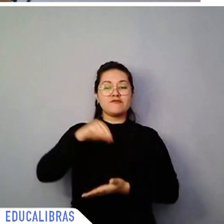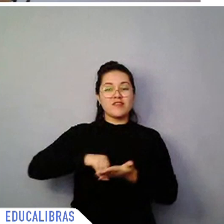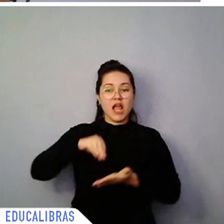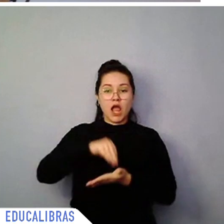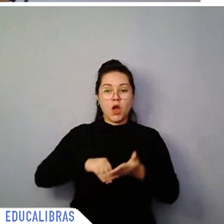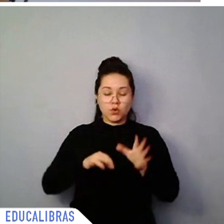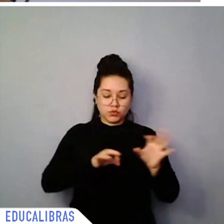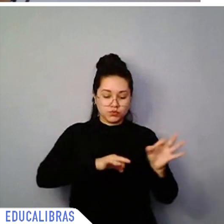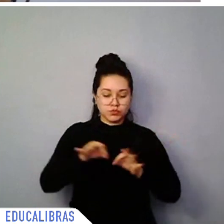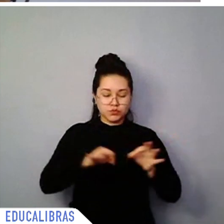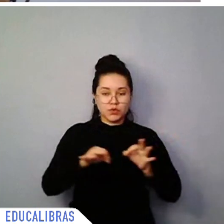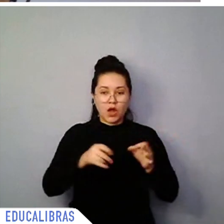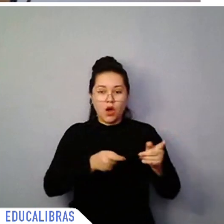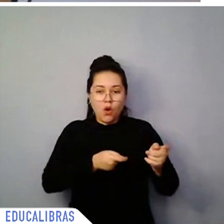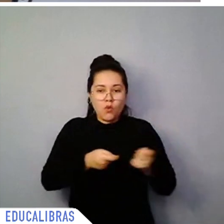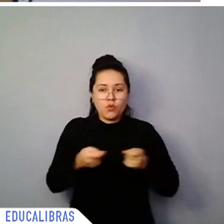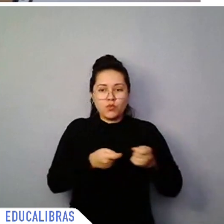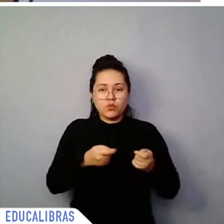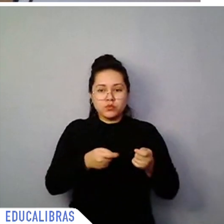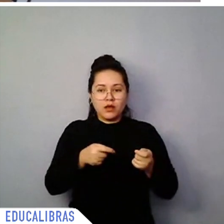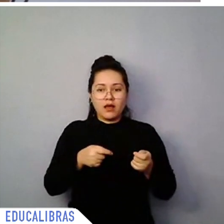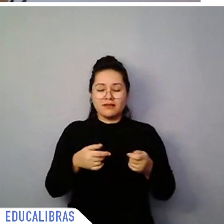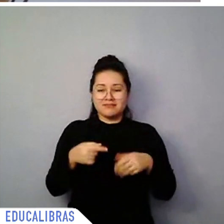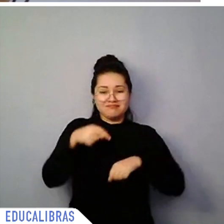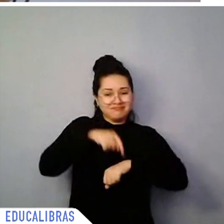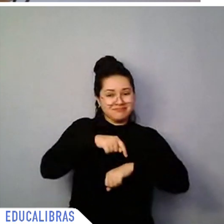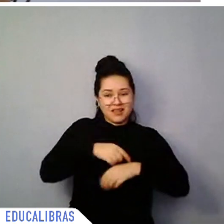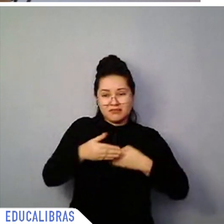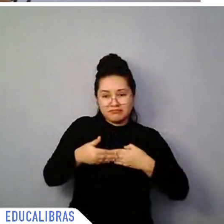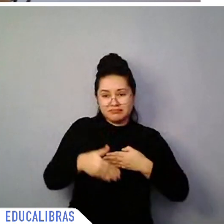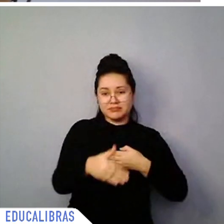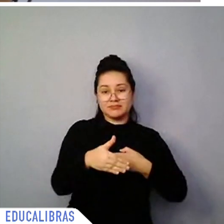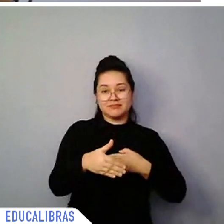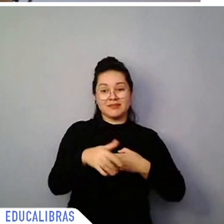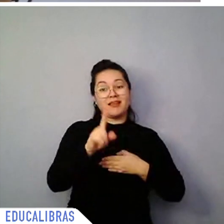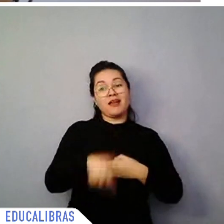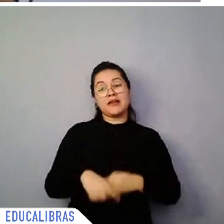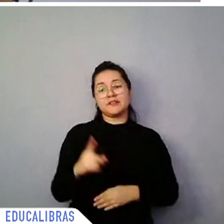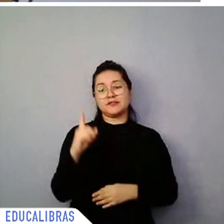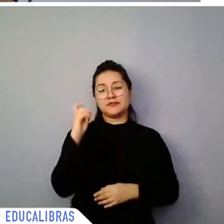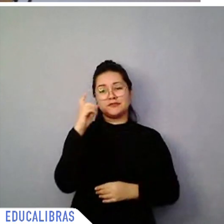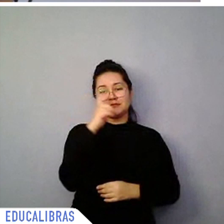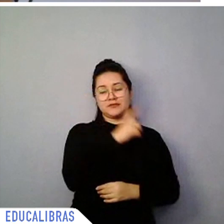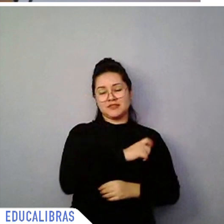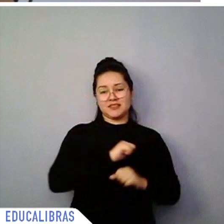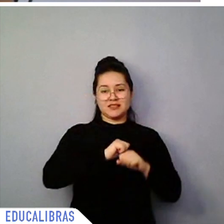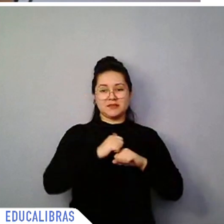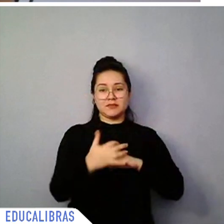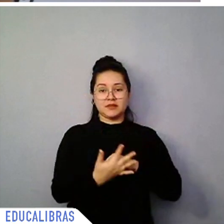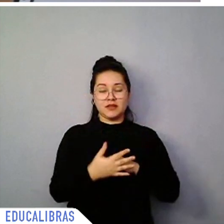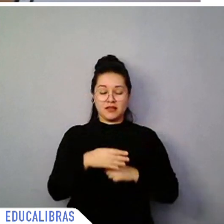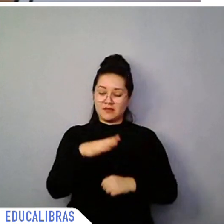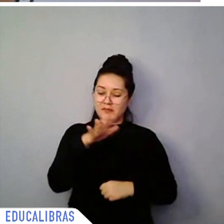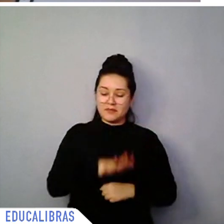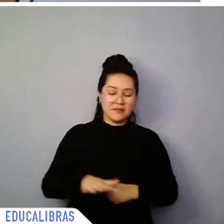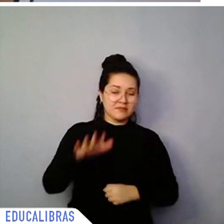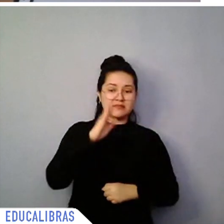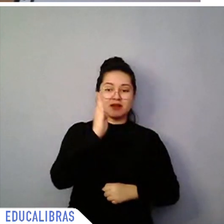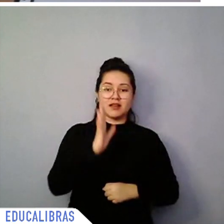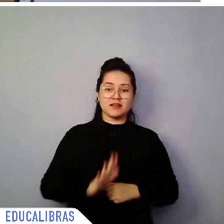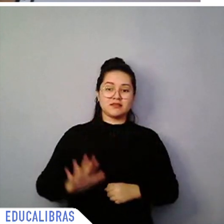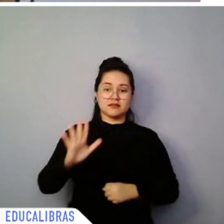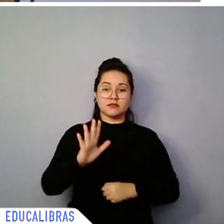something, what really caught my attention was the lack of coordination from the government. It would be